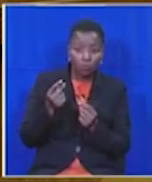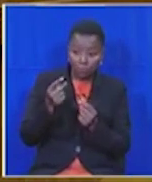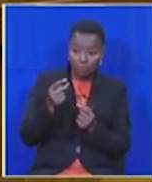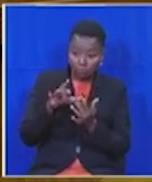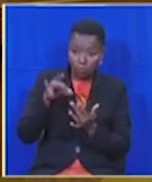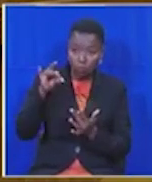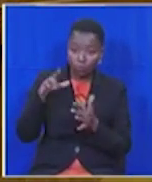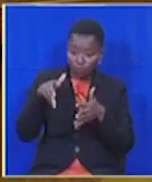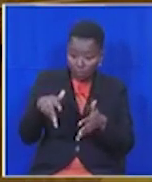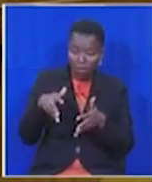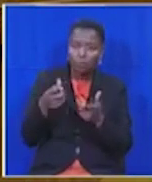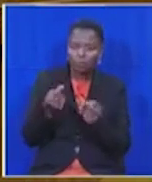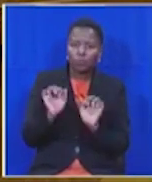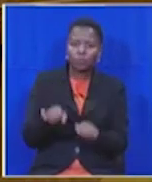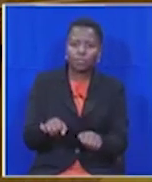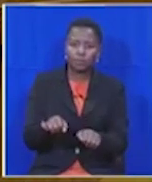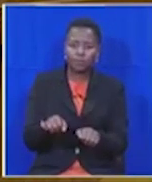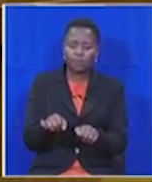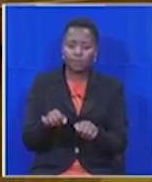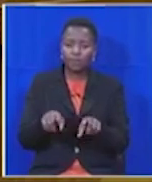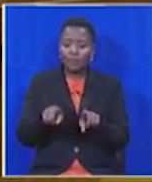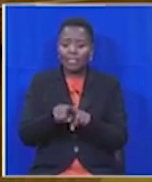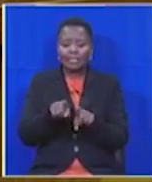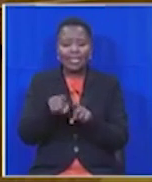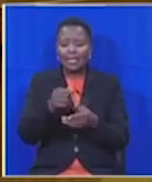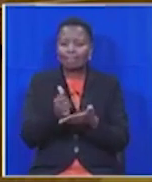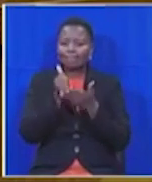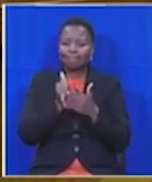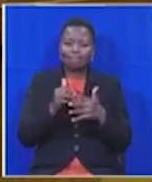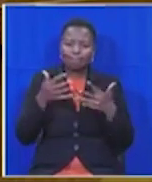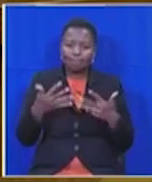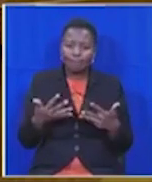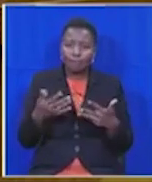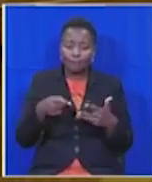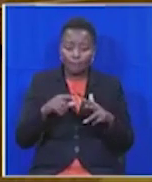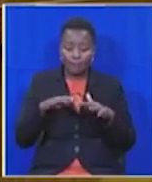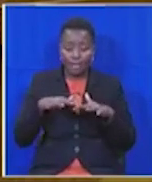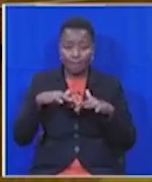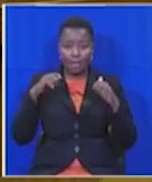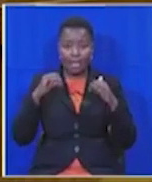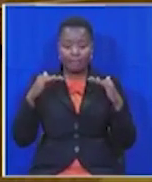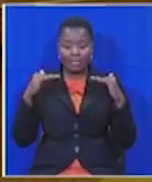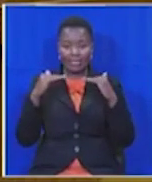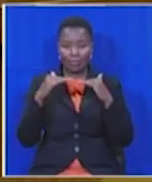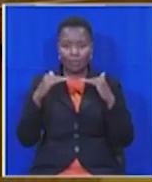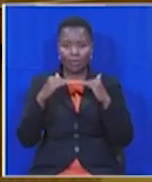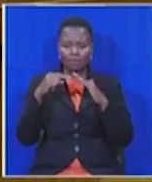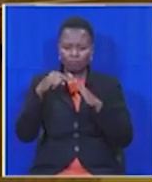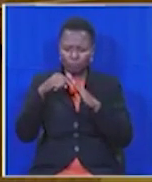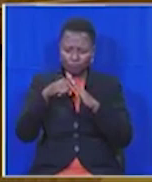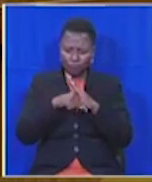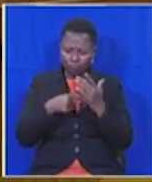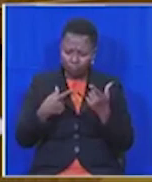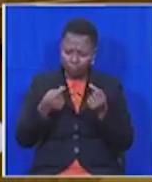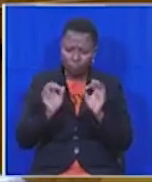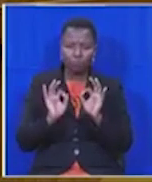They are going to assist us to deepen parliamentary democracy in our